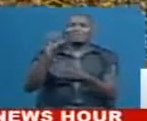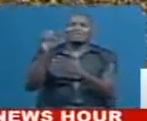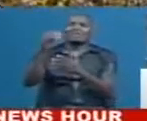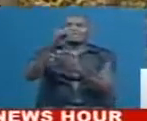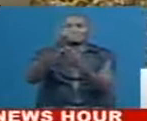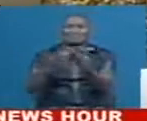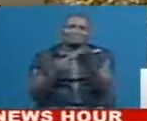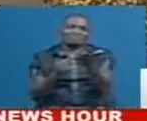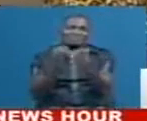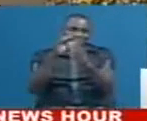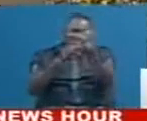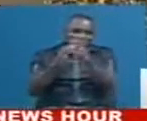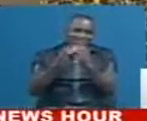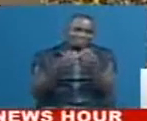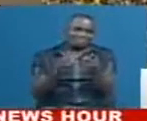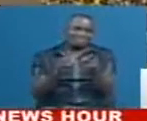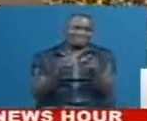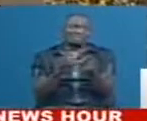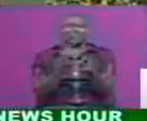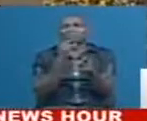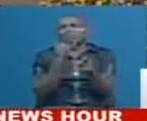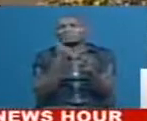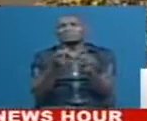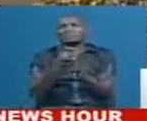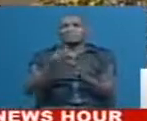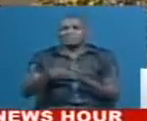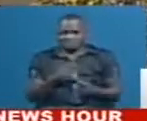1974 base survey maps, and so this has to change.